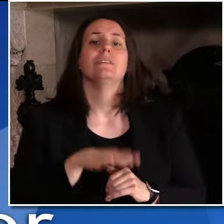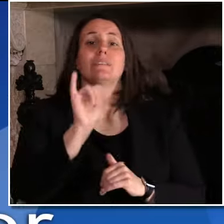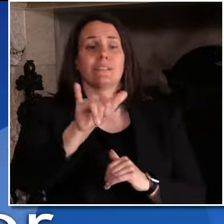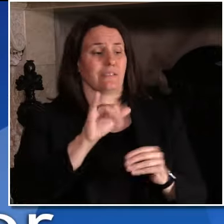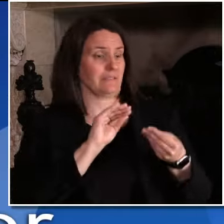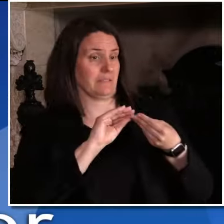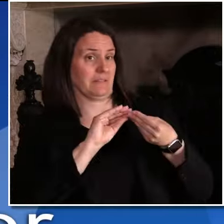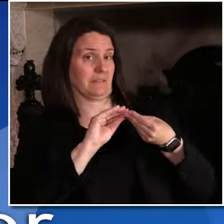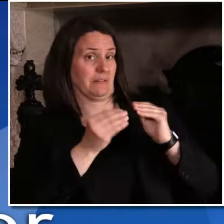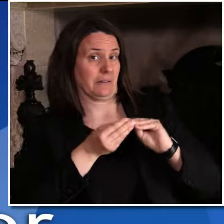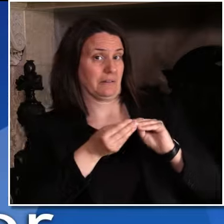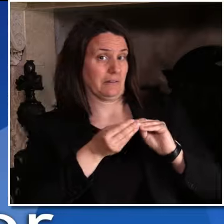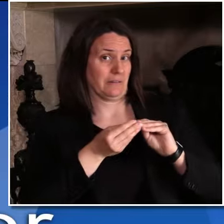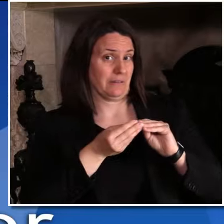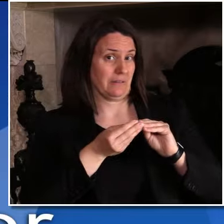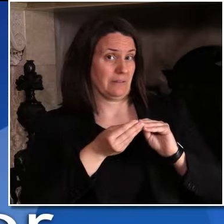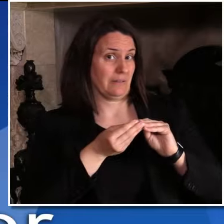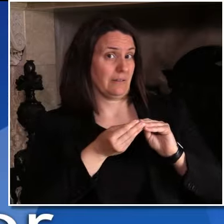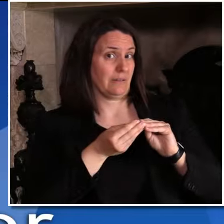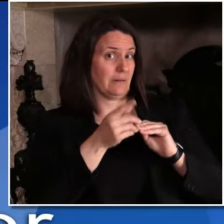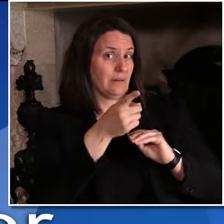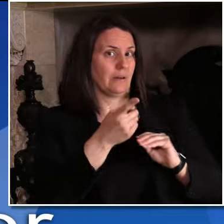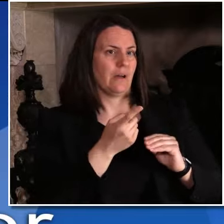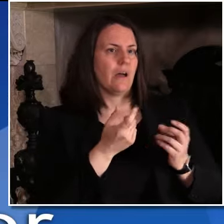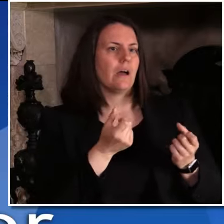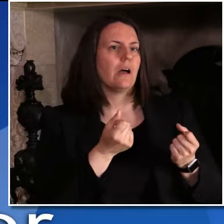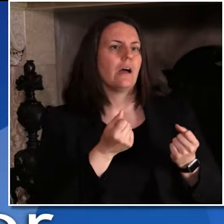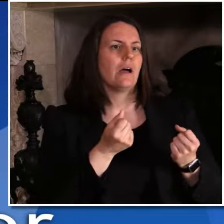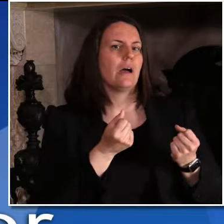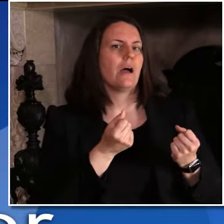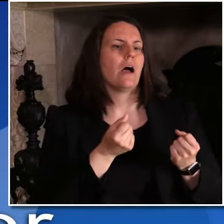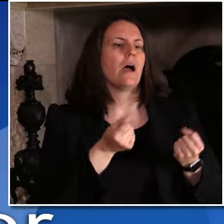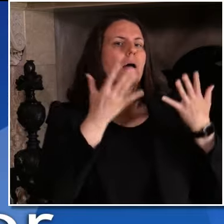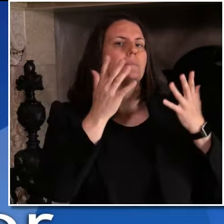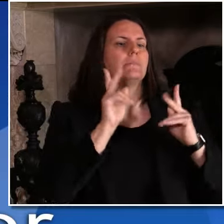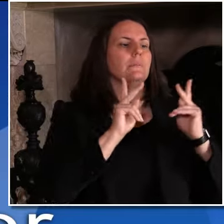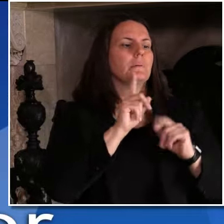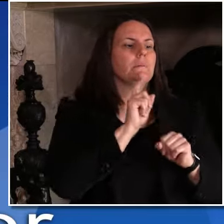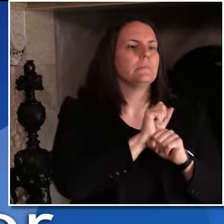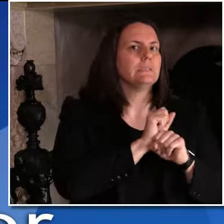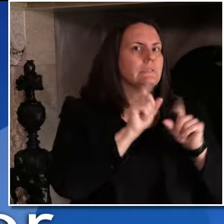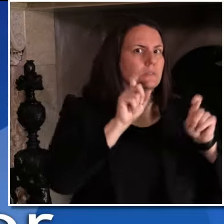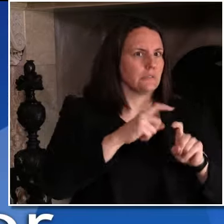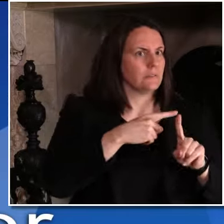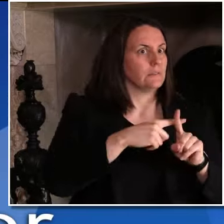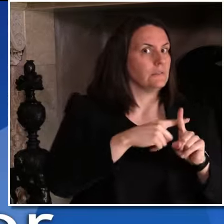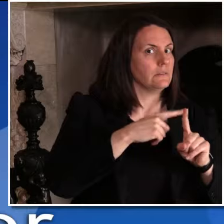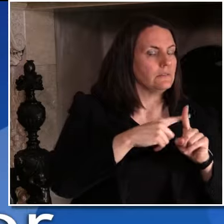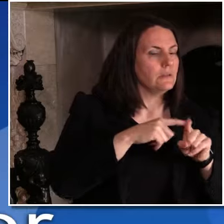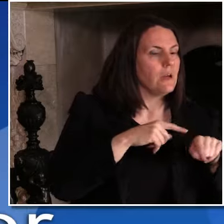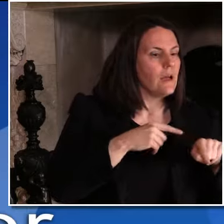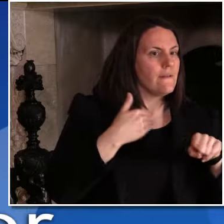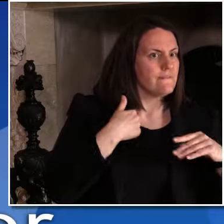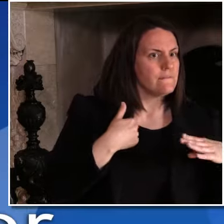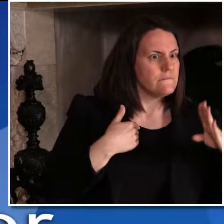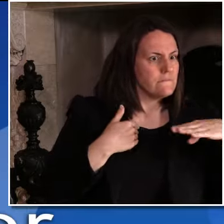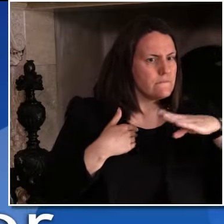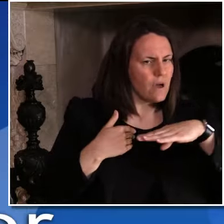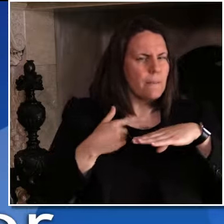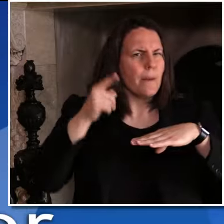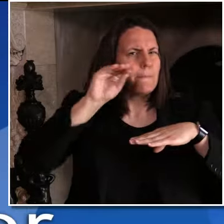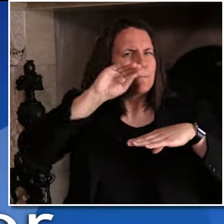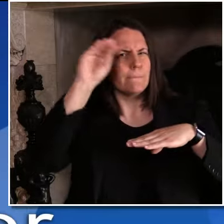confirmed cases. Is that a downward trajectory? Is that like the proportion of positive cases to total